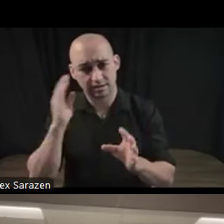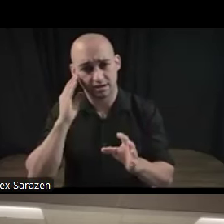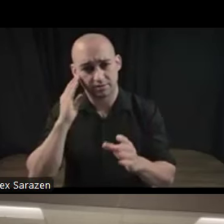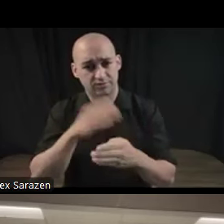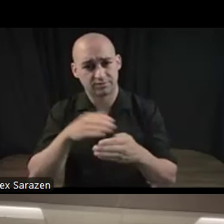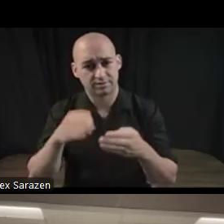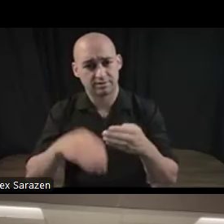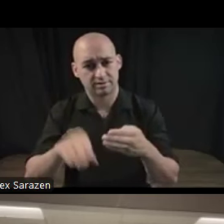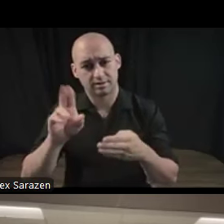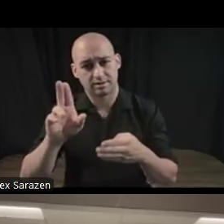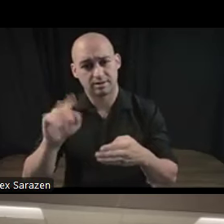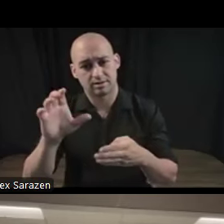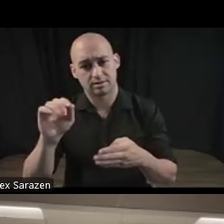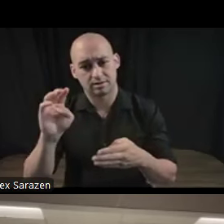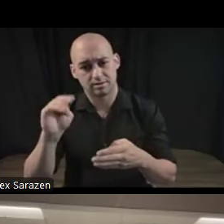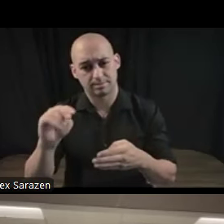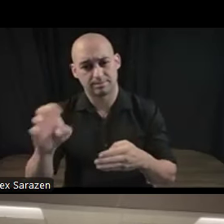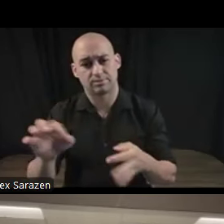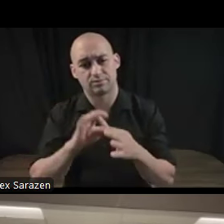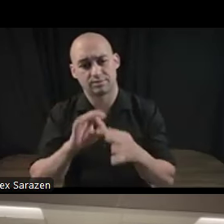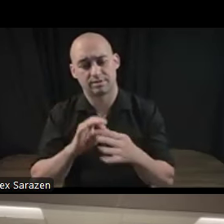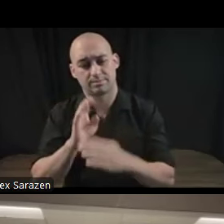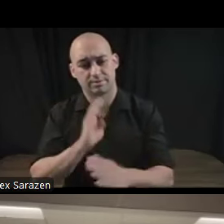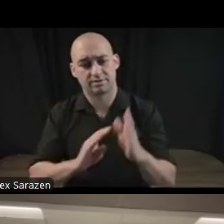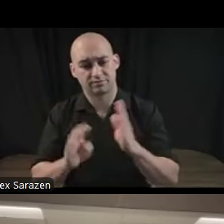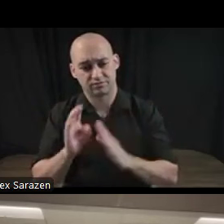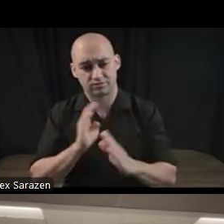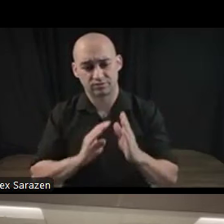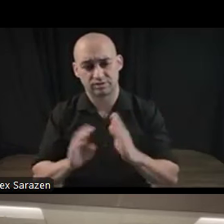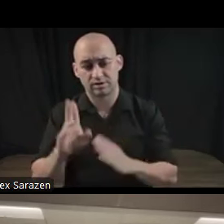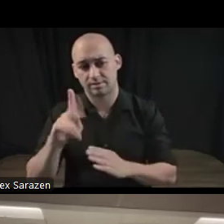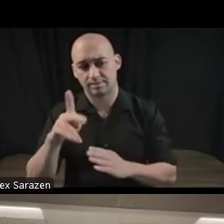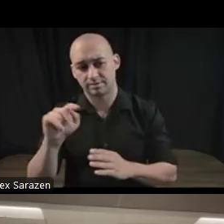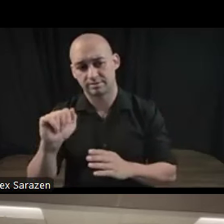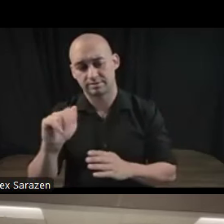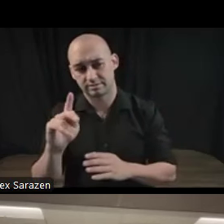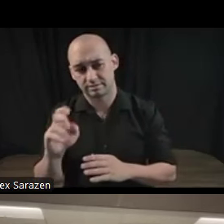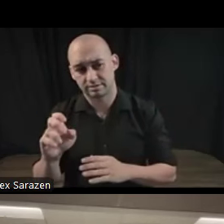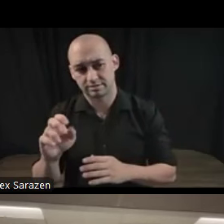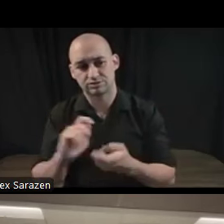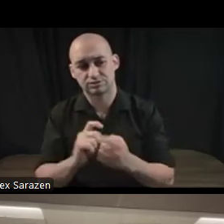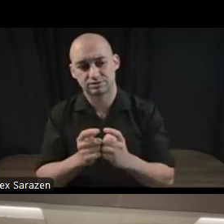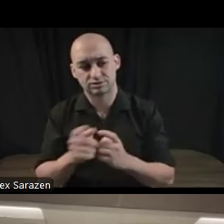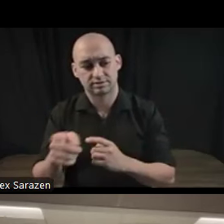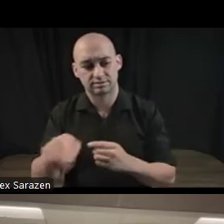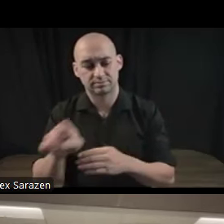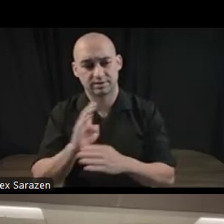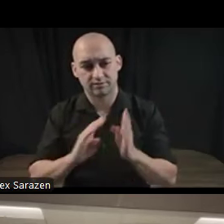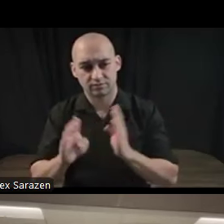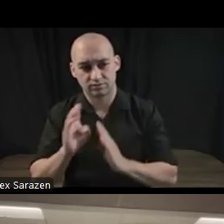on the cognitive outcome. And I think in terms of the, behavioral uptake and just changing those behaviors,